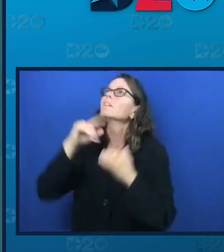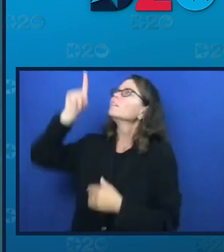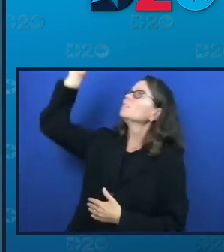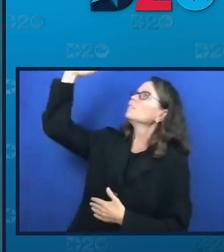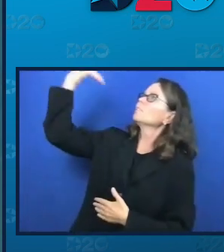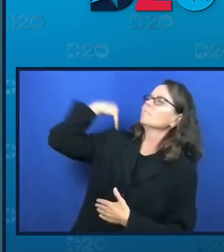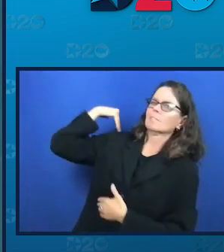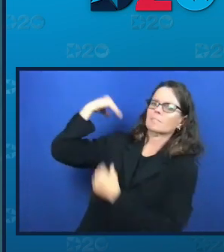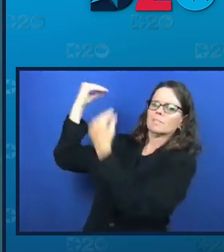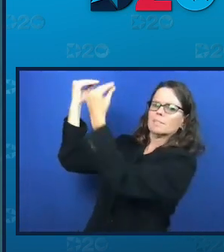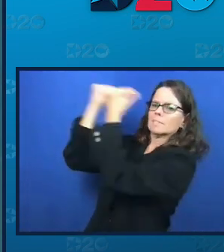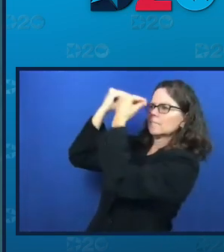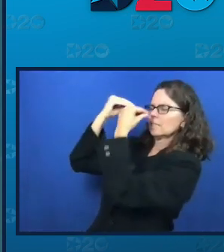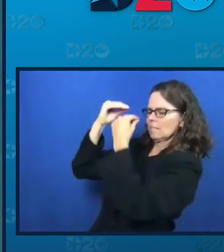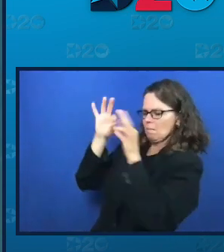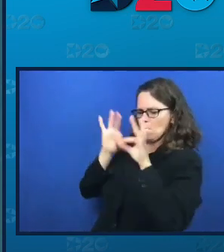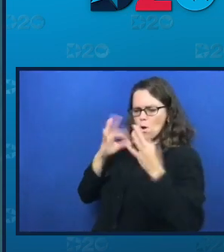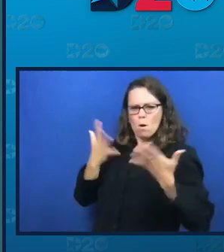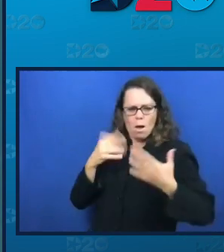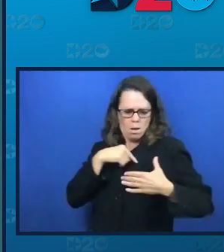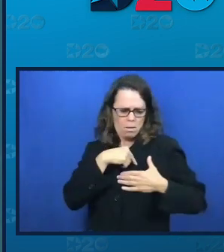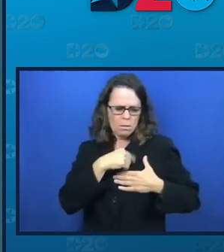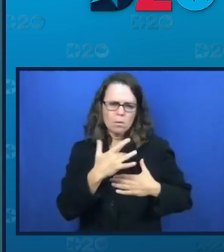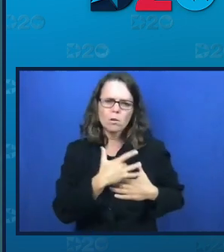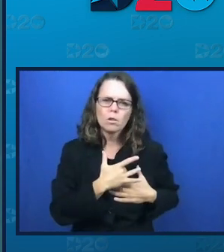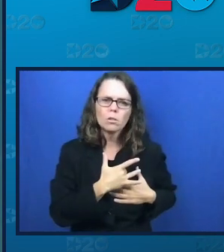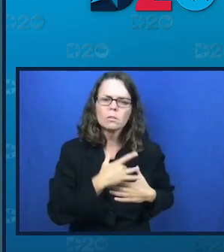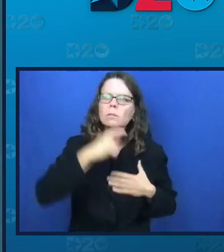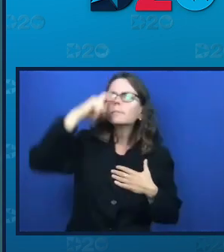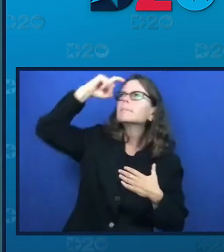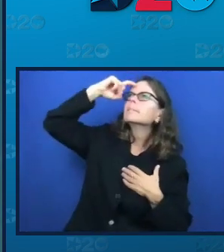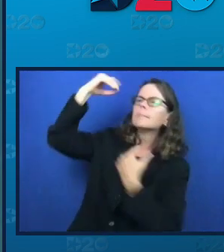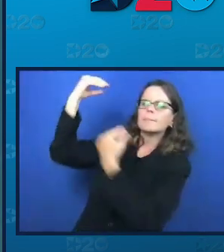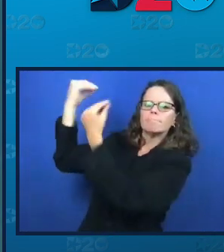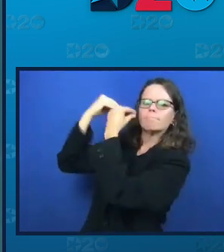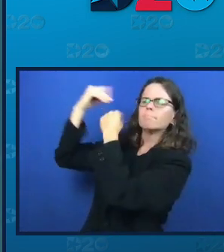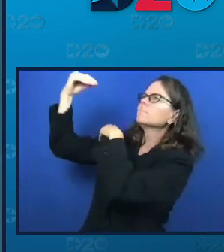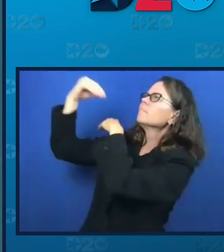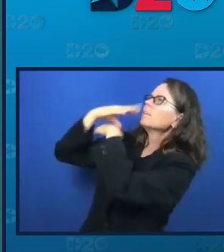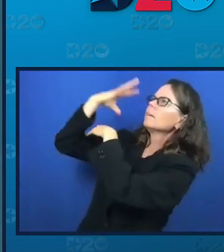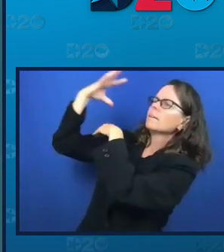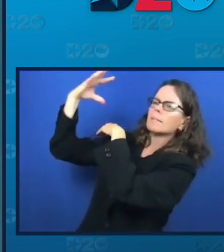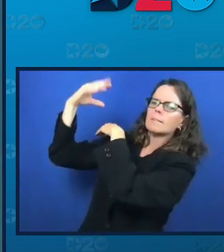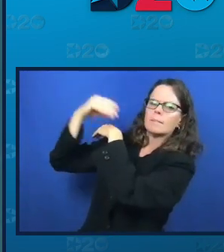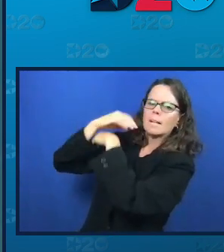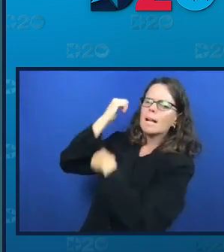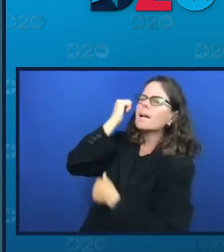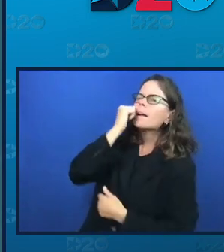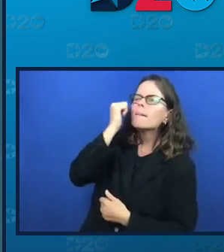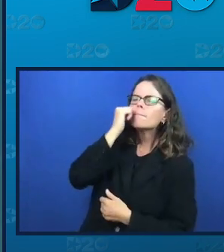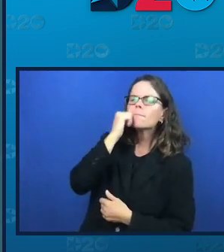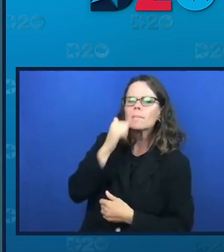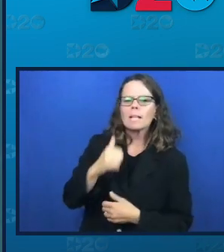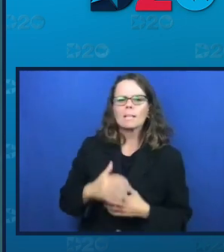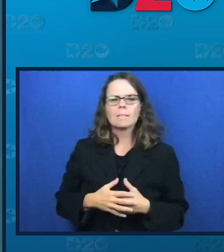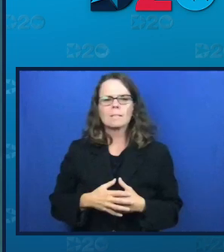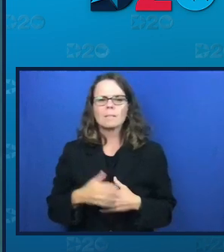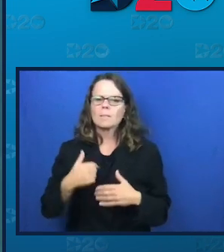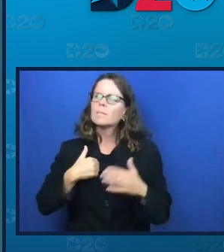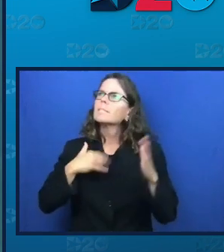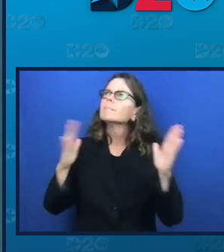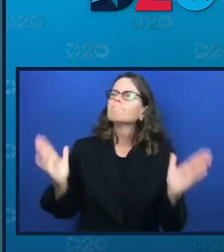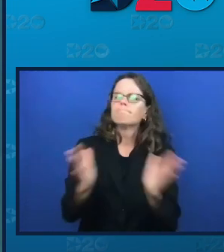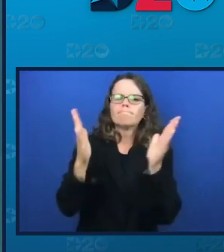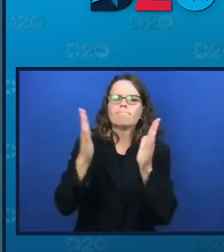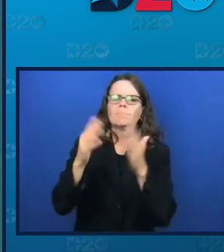us each day in our sacred duty to promote leaders who will transform crisis into hope,